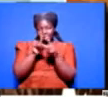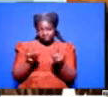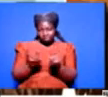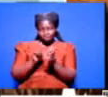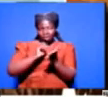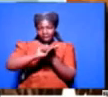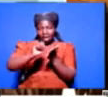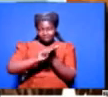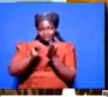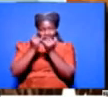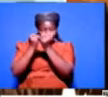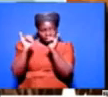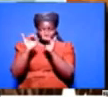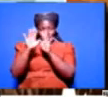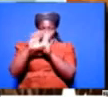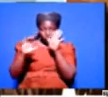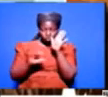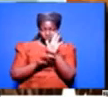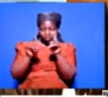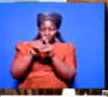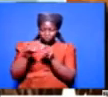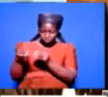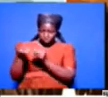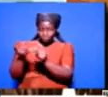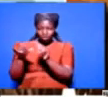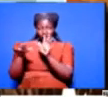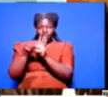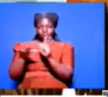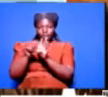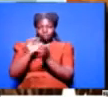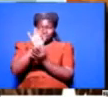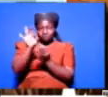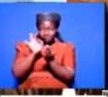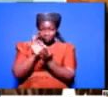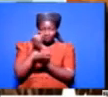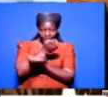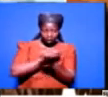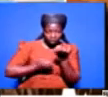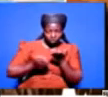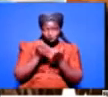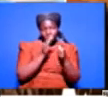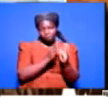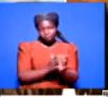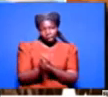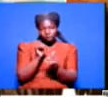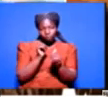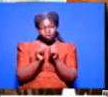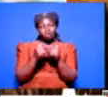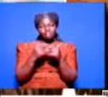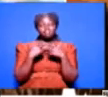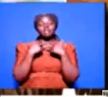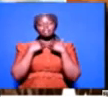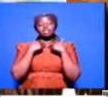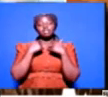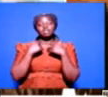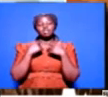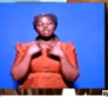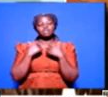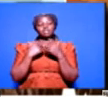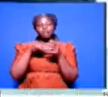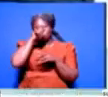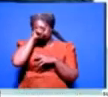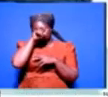constitution, and to solve the problems, particularly the economic plunder that the colonial government has done,